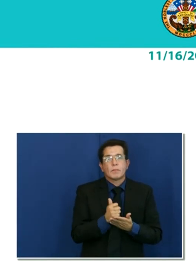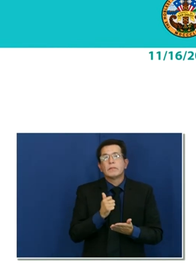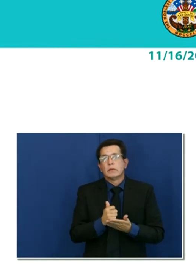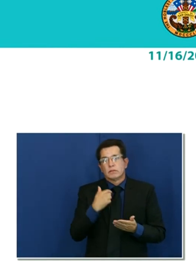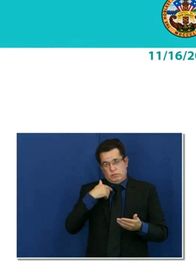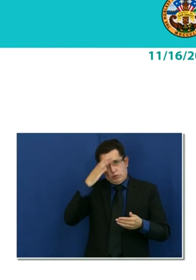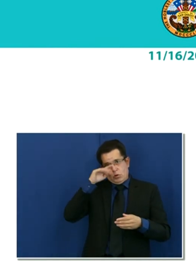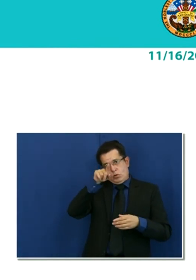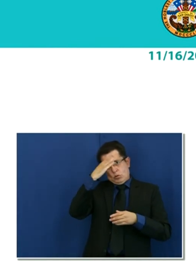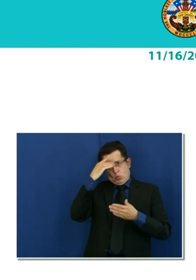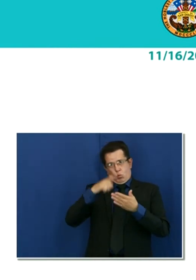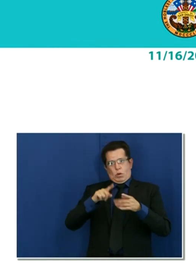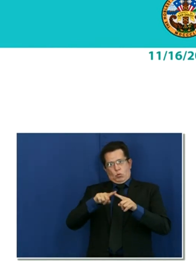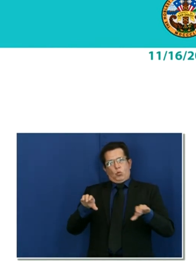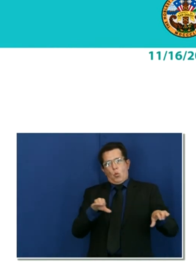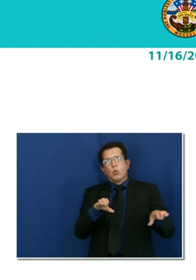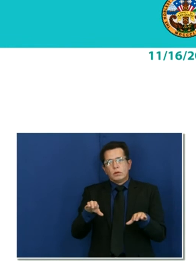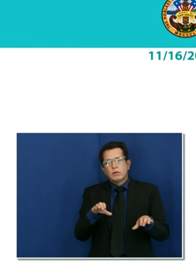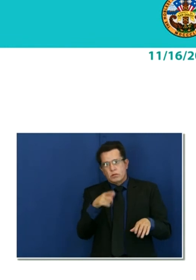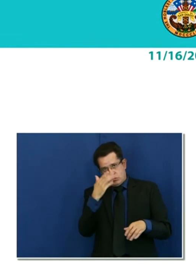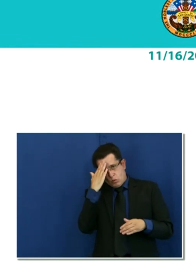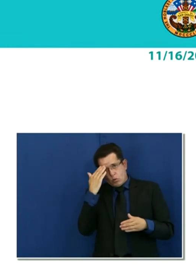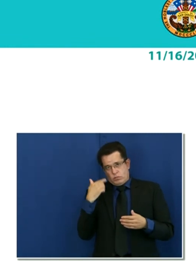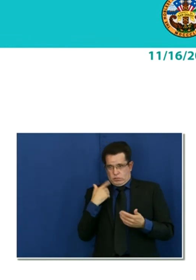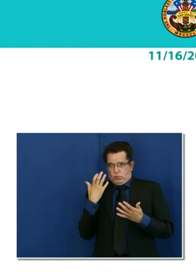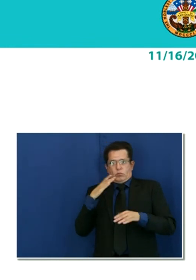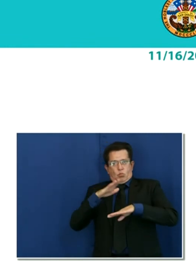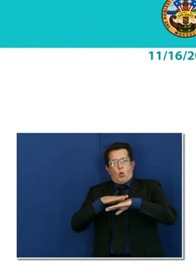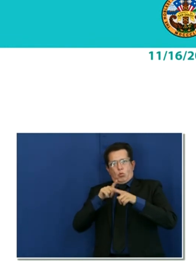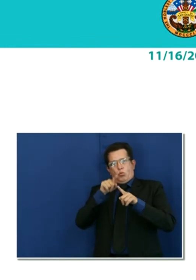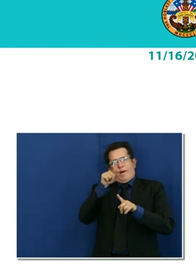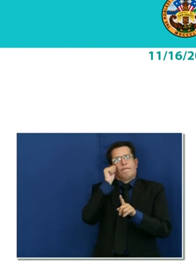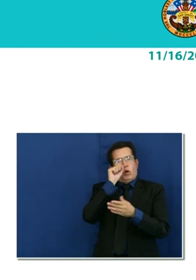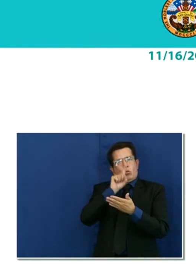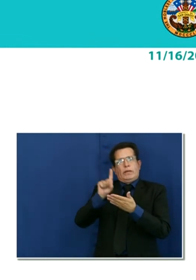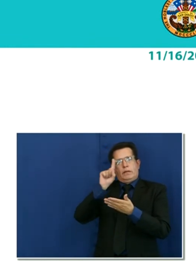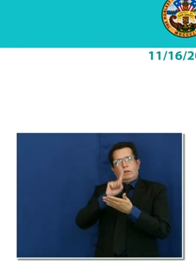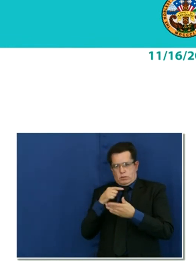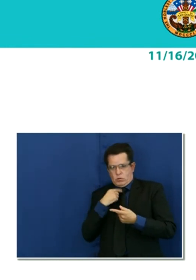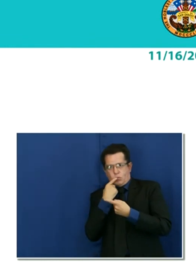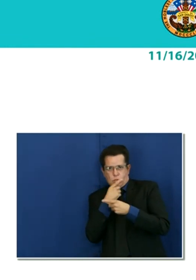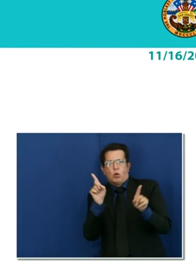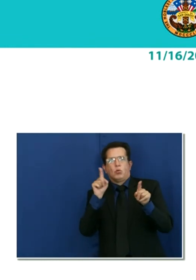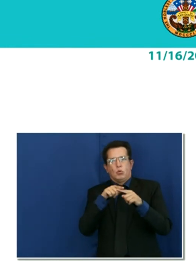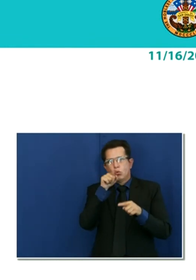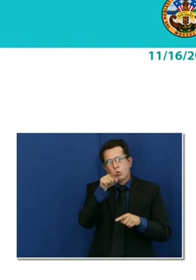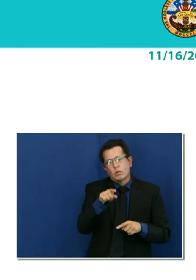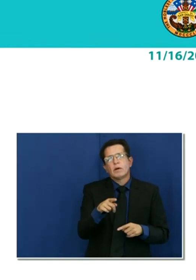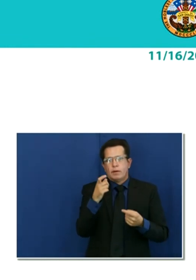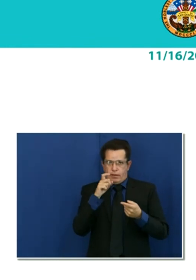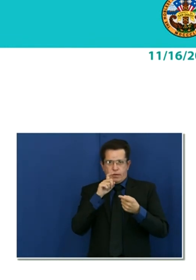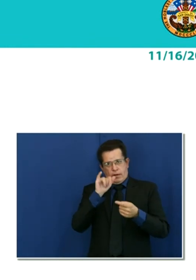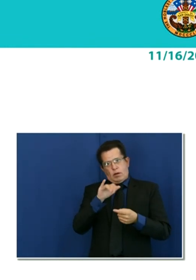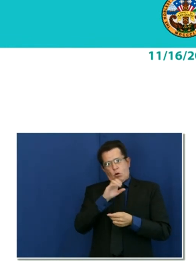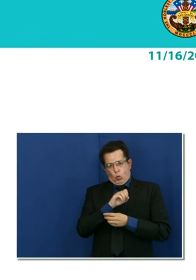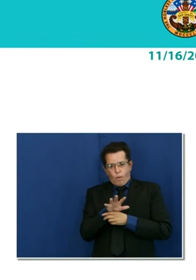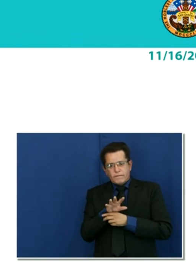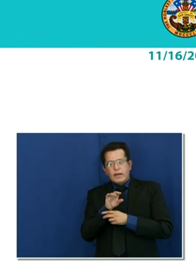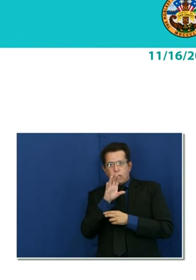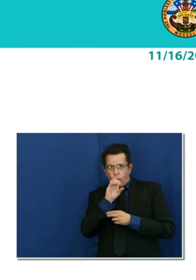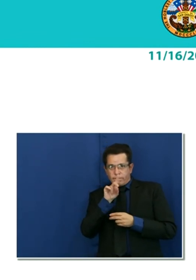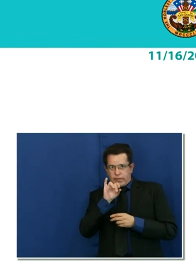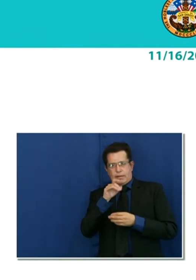do, and we talk about these every time we come before you. COVID-19 stops with you. Please